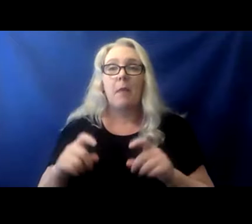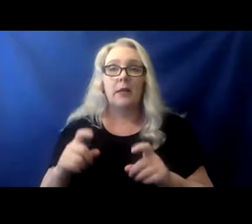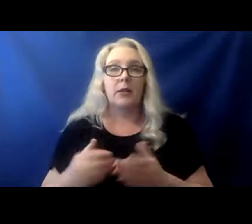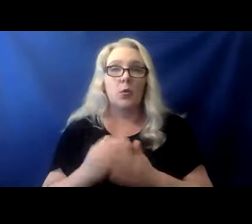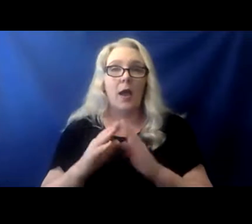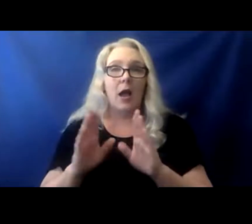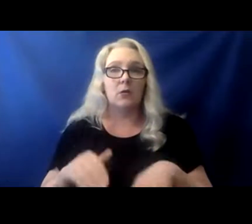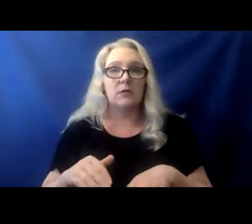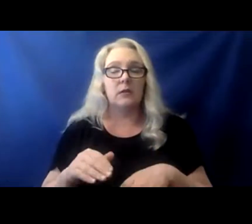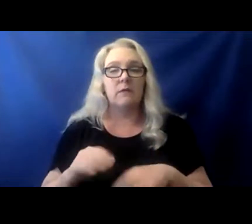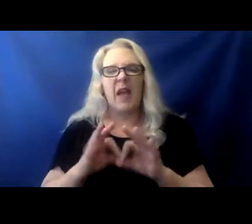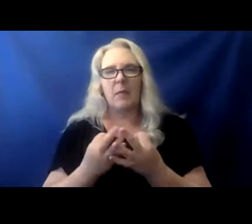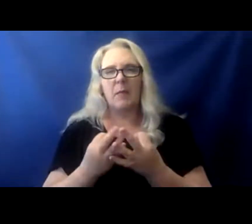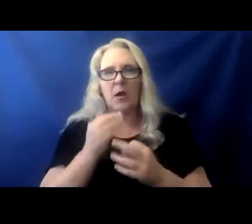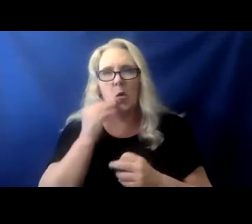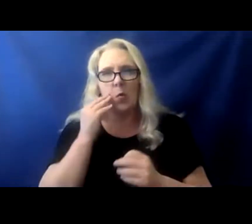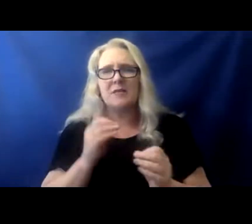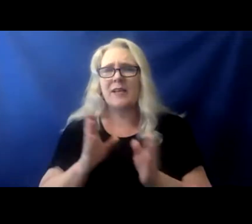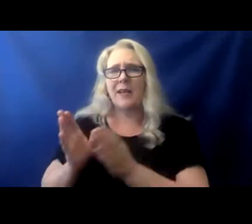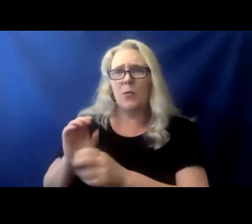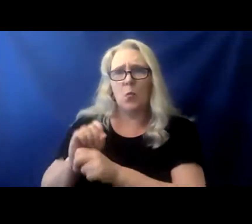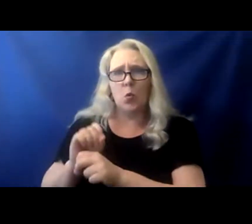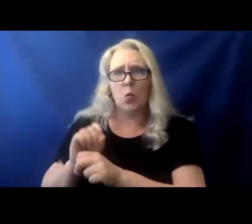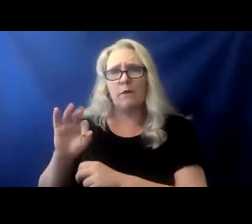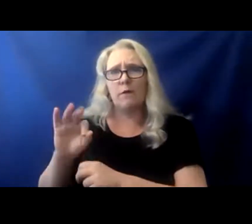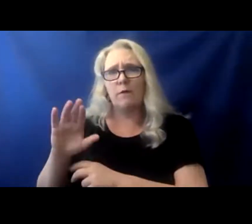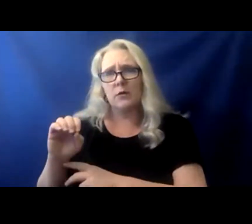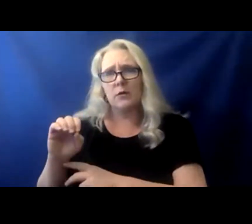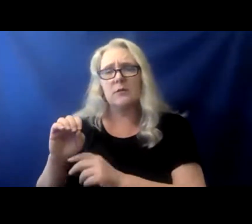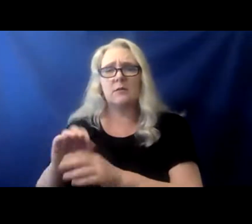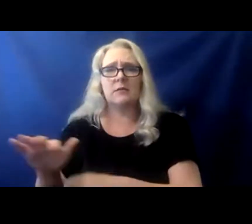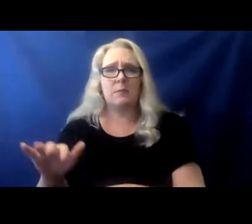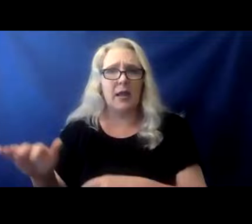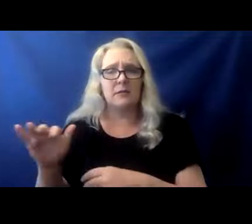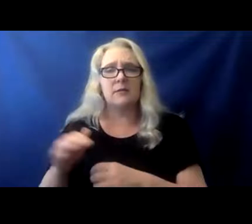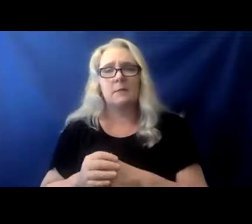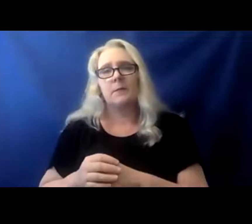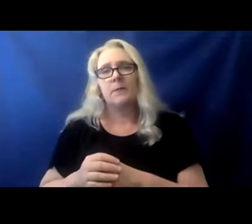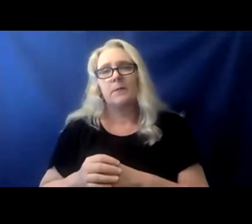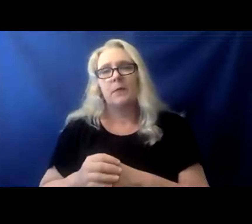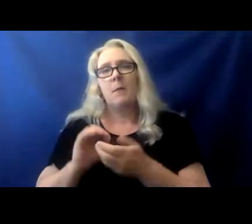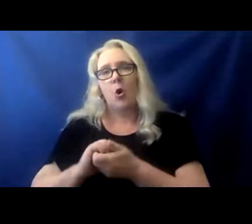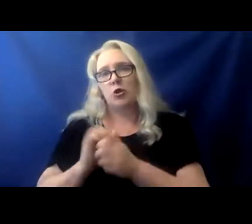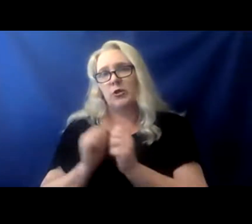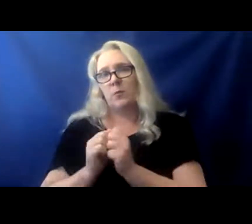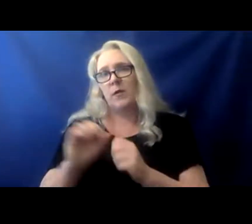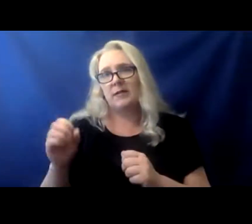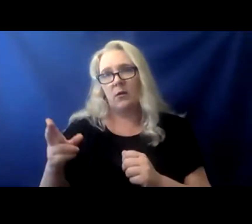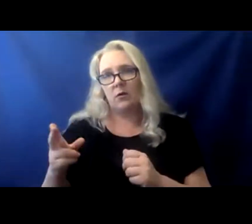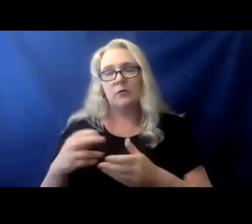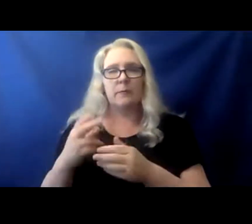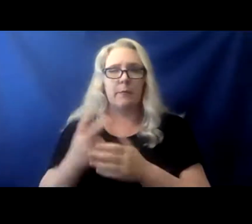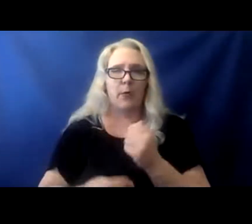family homes, to getting in the workforce space with a direct workforce training and certification in partnership with our stakeholders internally and